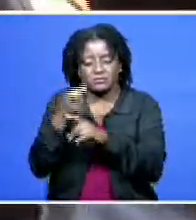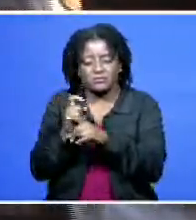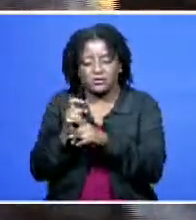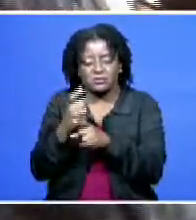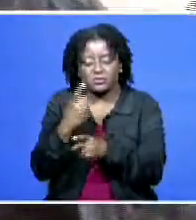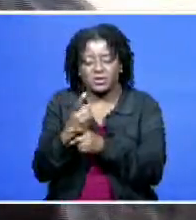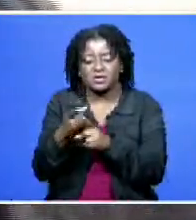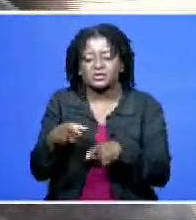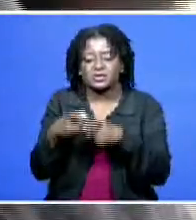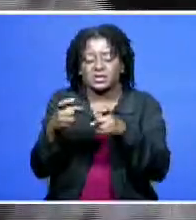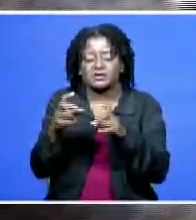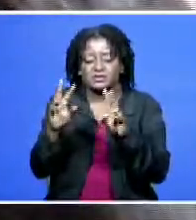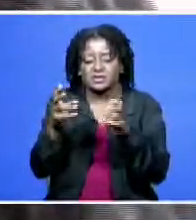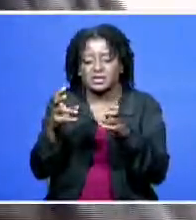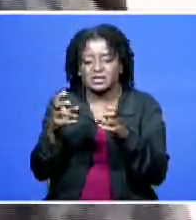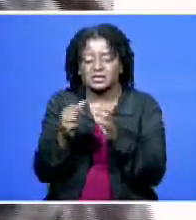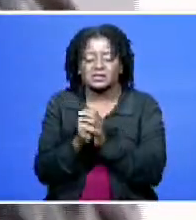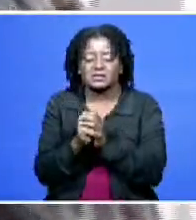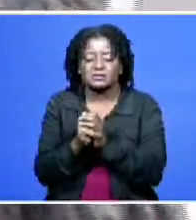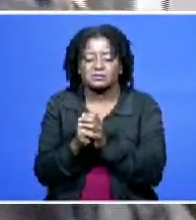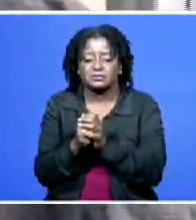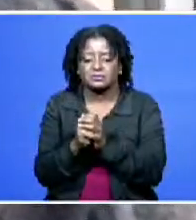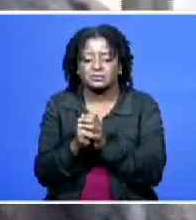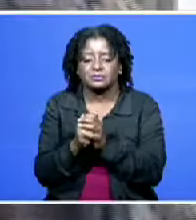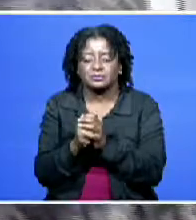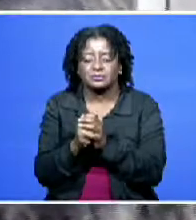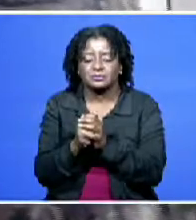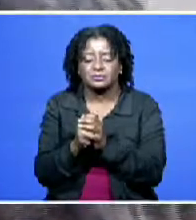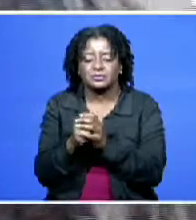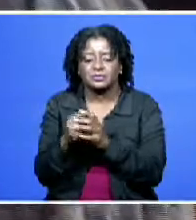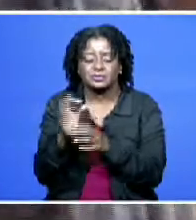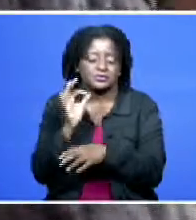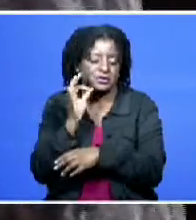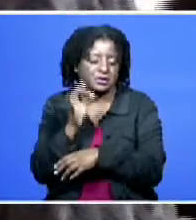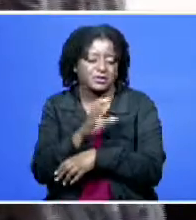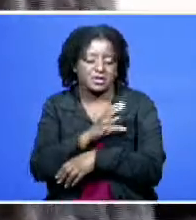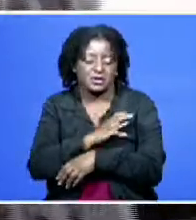employment pending the outcome of the appeal. Fern Carey, ZNS Network News.